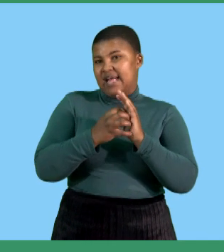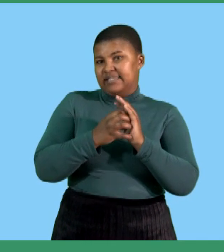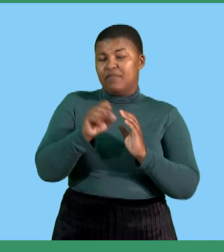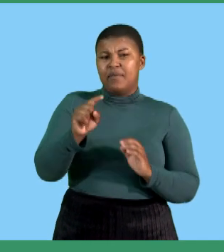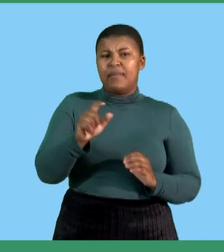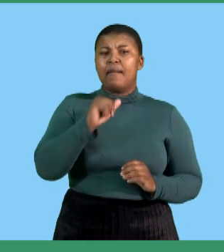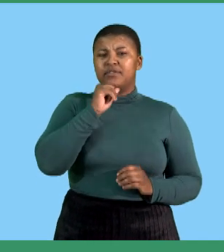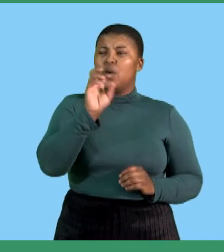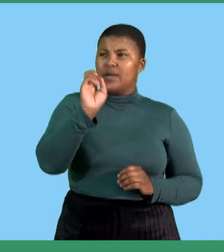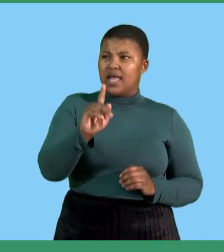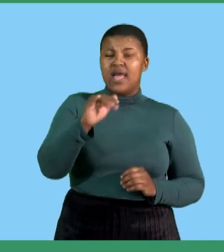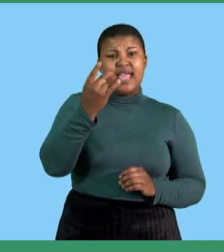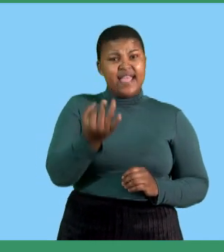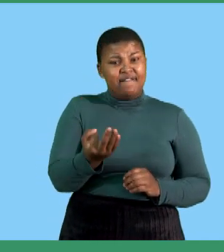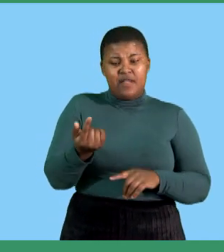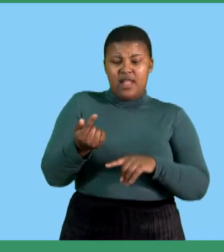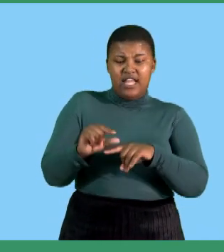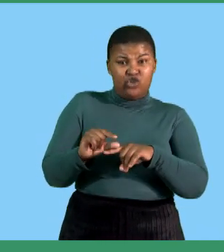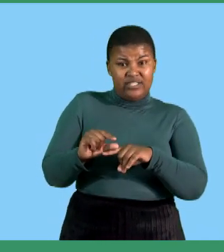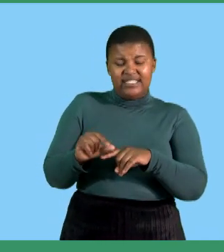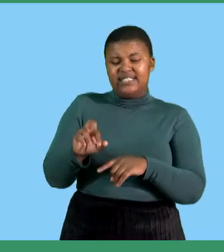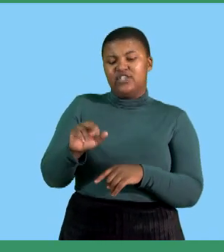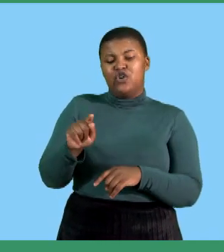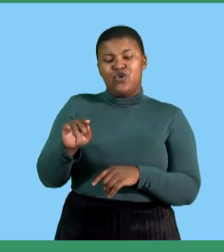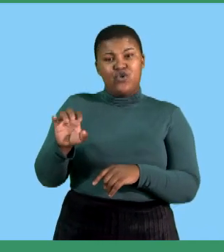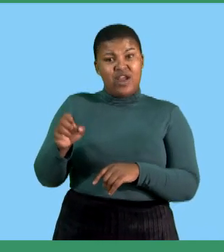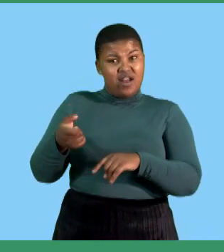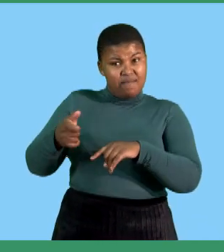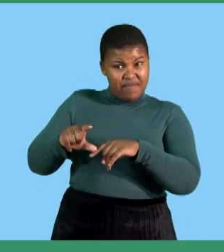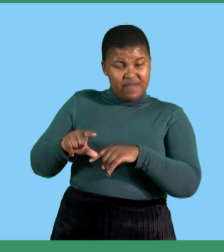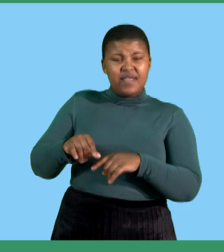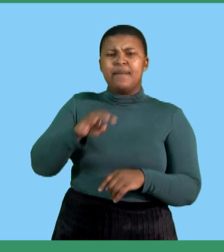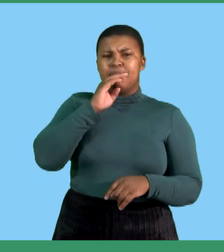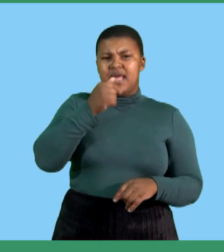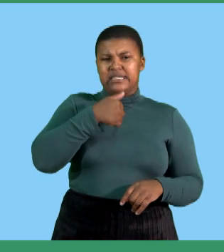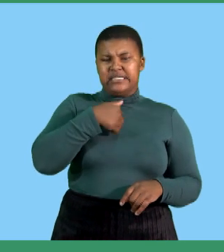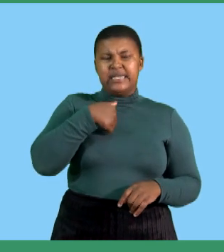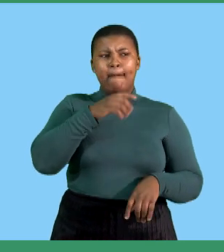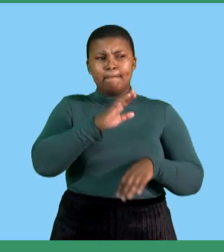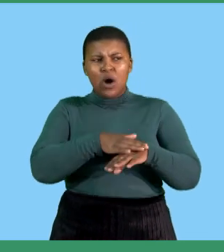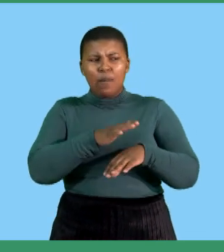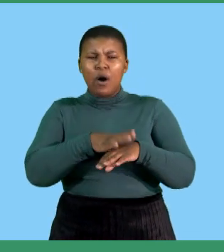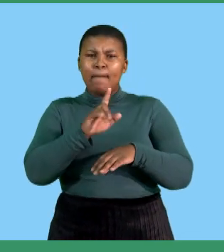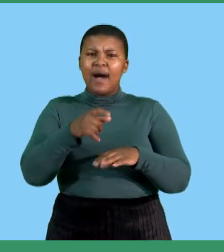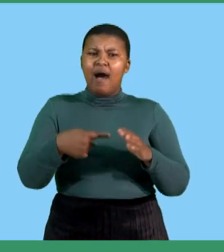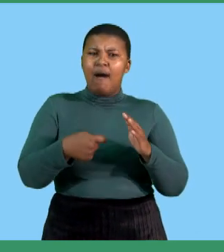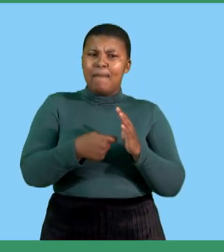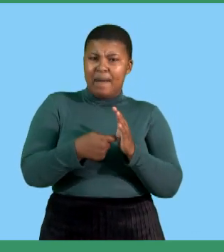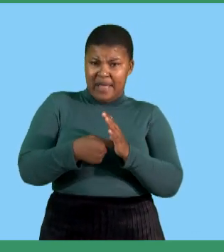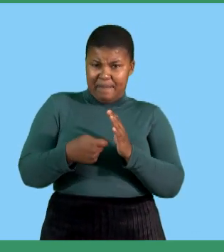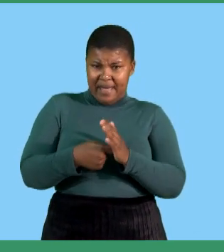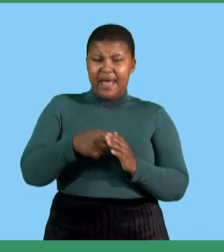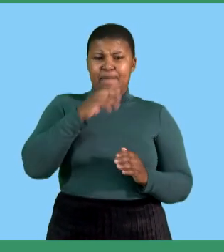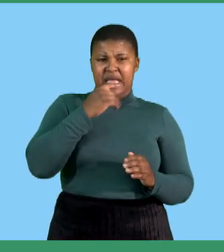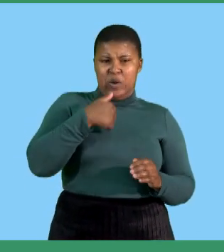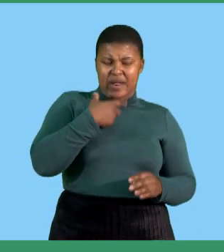going to discuss and explain that if our interest rates are increased, that means we have more expenses, or our production